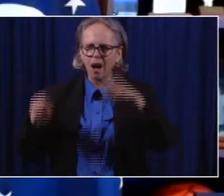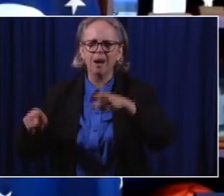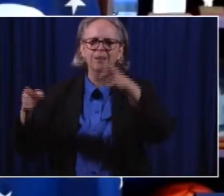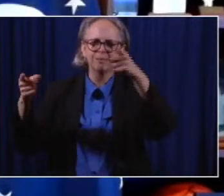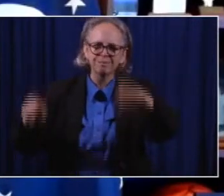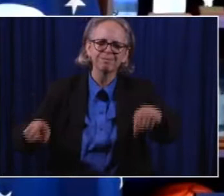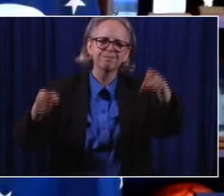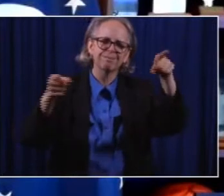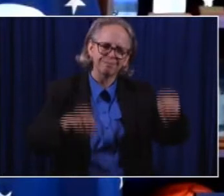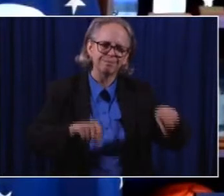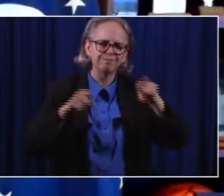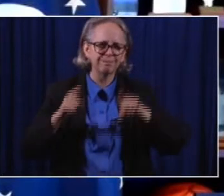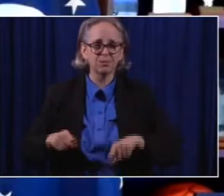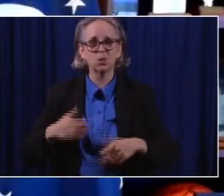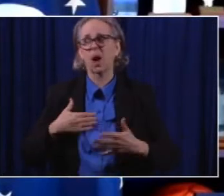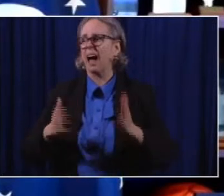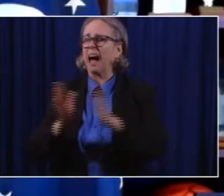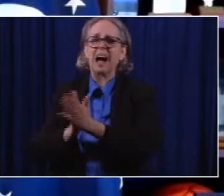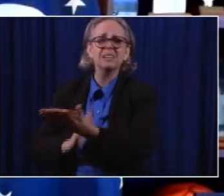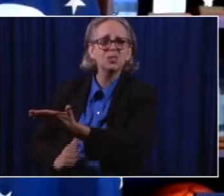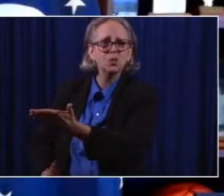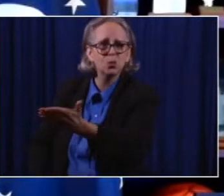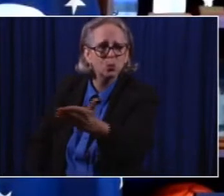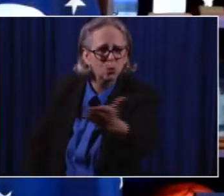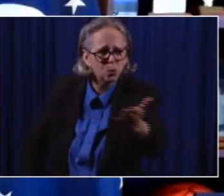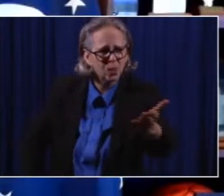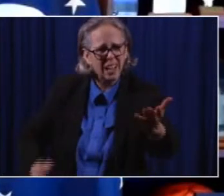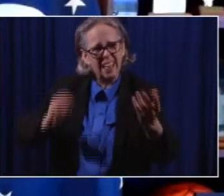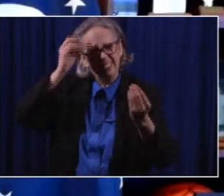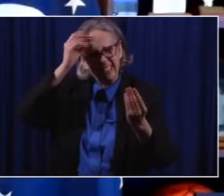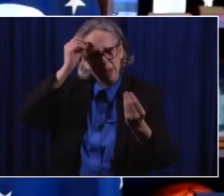now, and how we all have to try to help each other out.